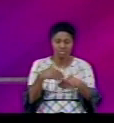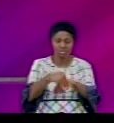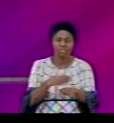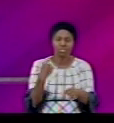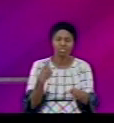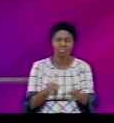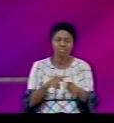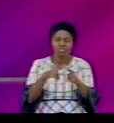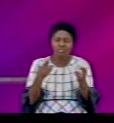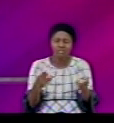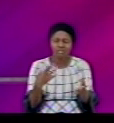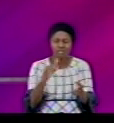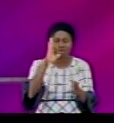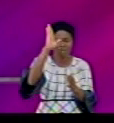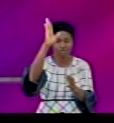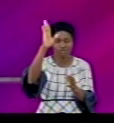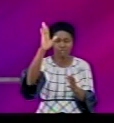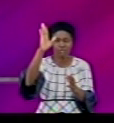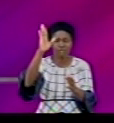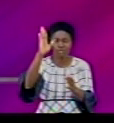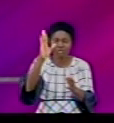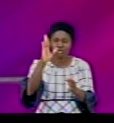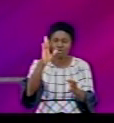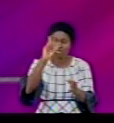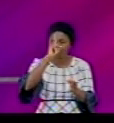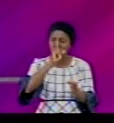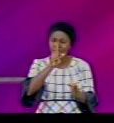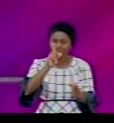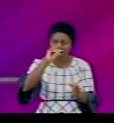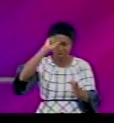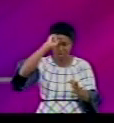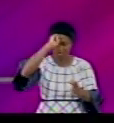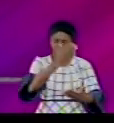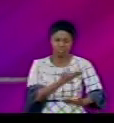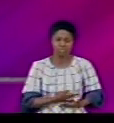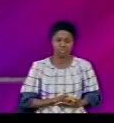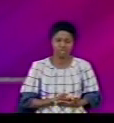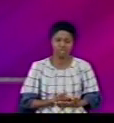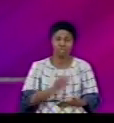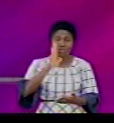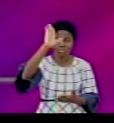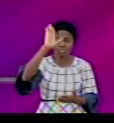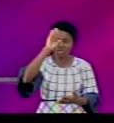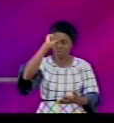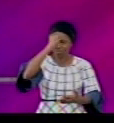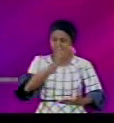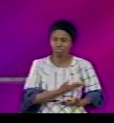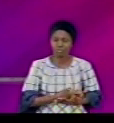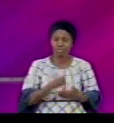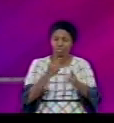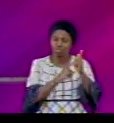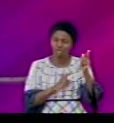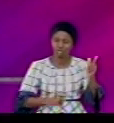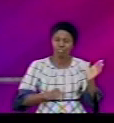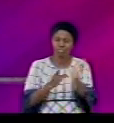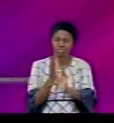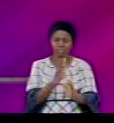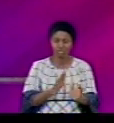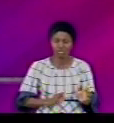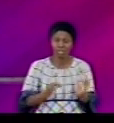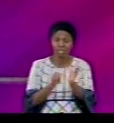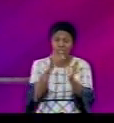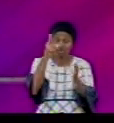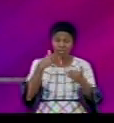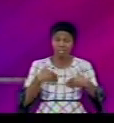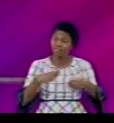revelation of your very Son. Your very Son, the Lord Jesus Christ, that you are giving to